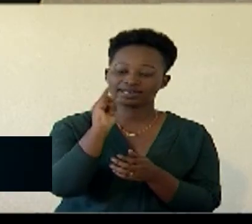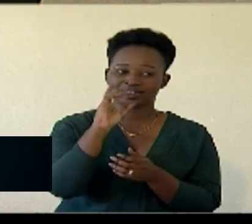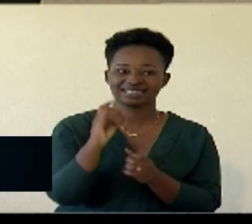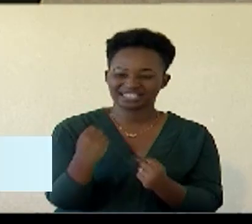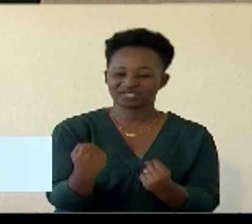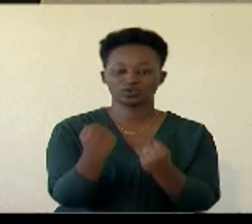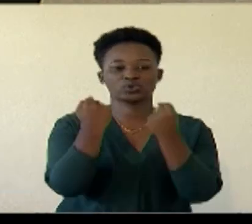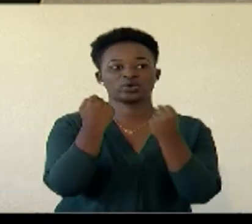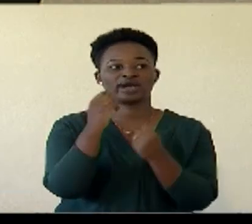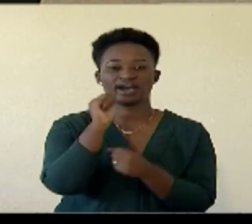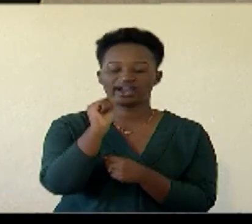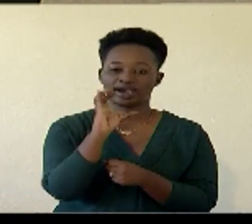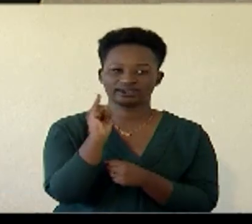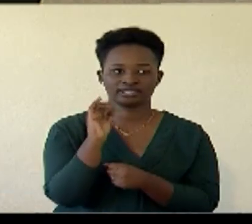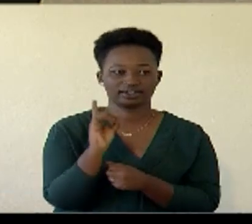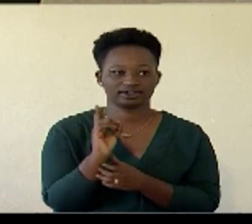Benzoic acid